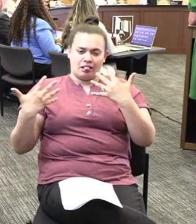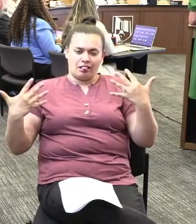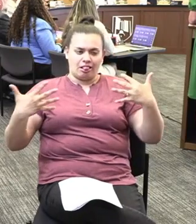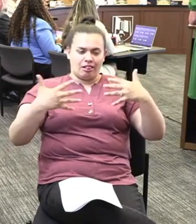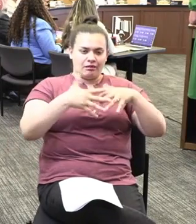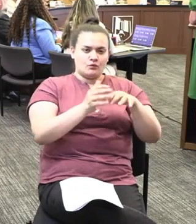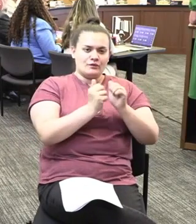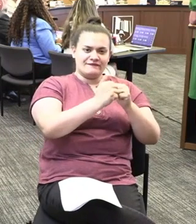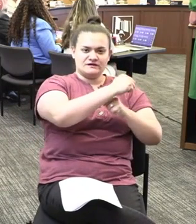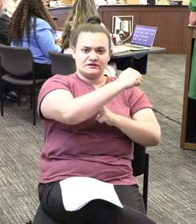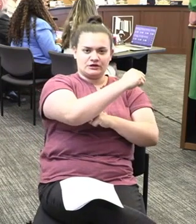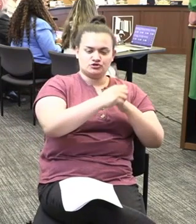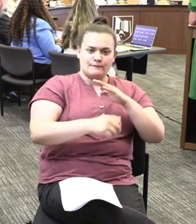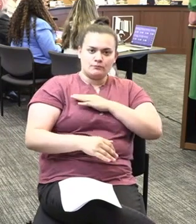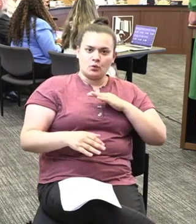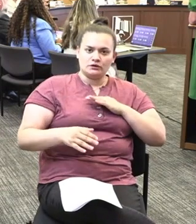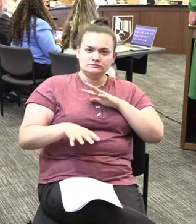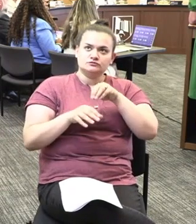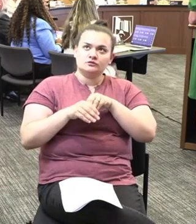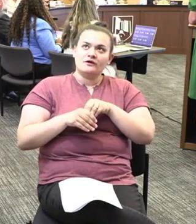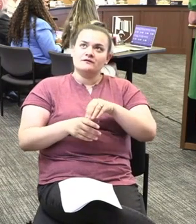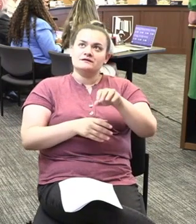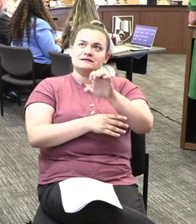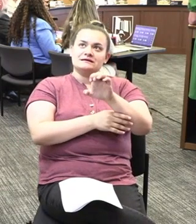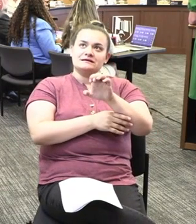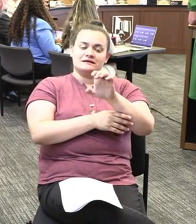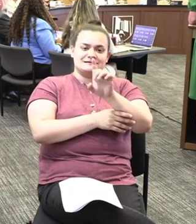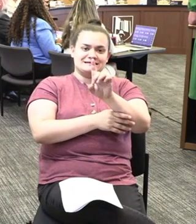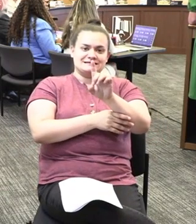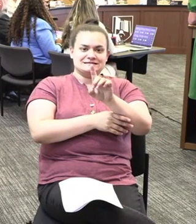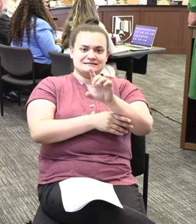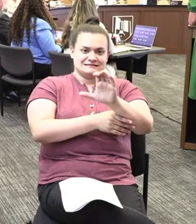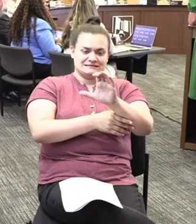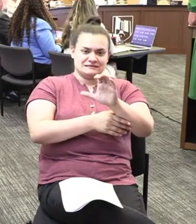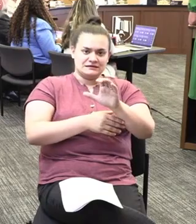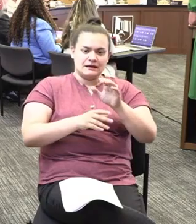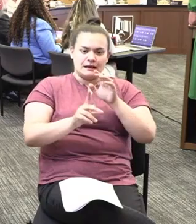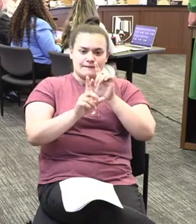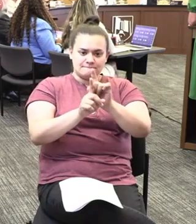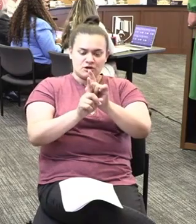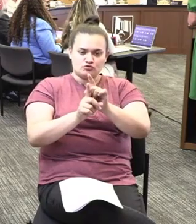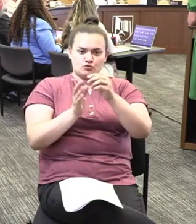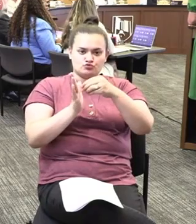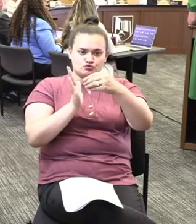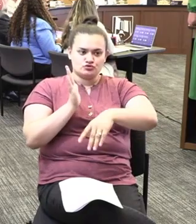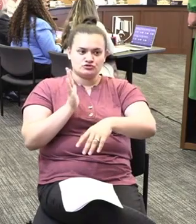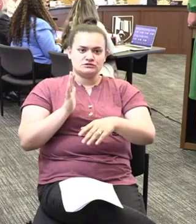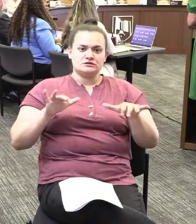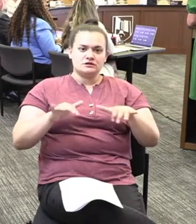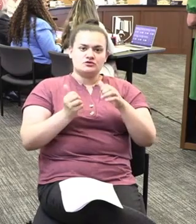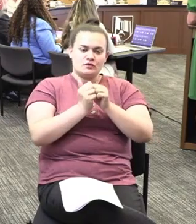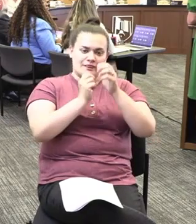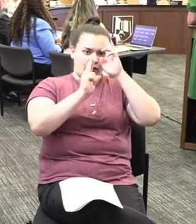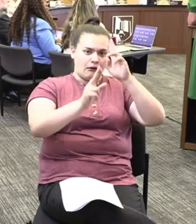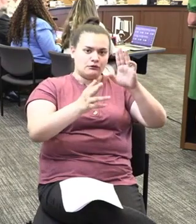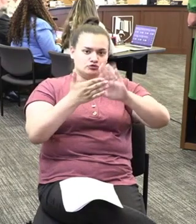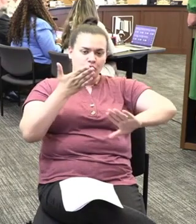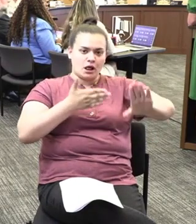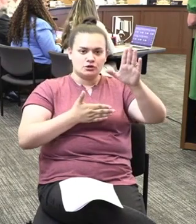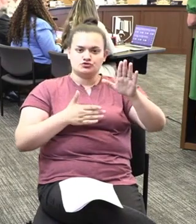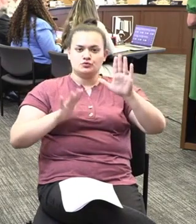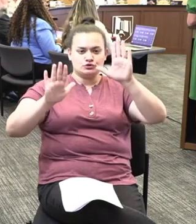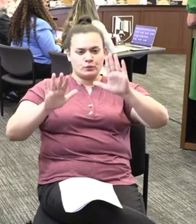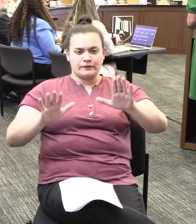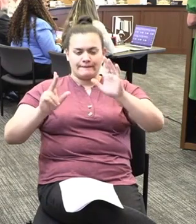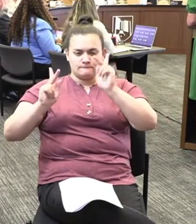that, involved with EBC, mentor students, does things with our honors college. So he's a really great person.